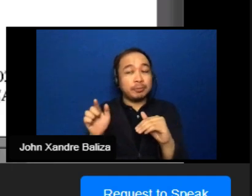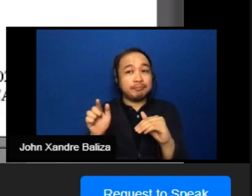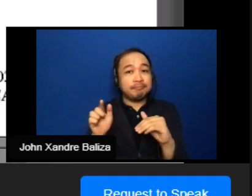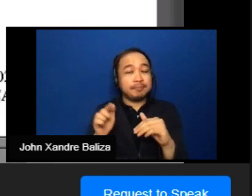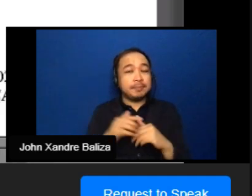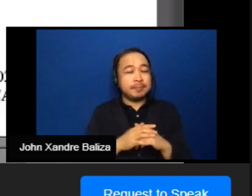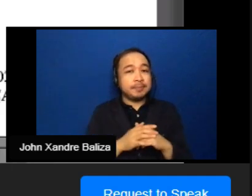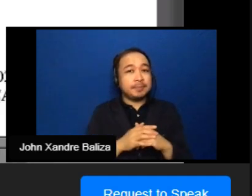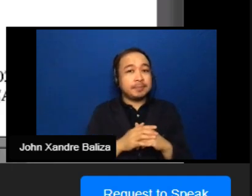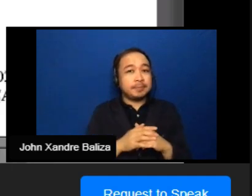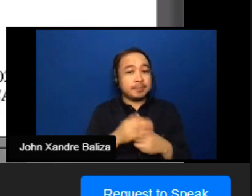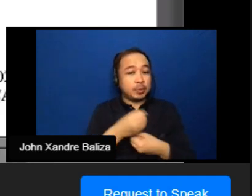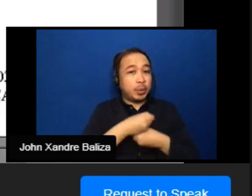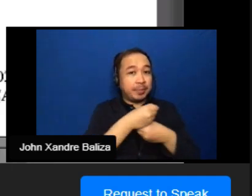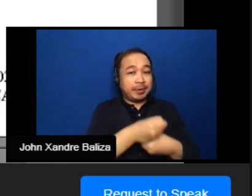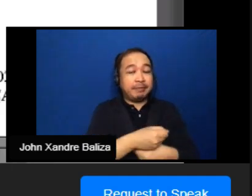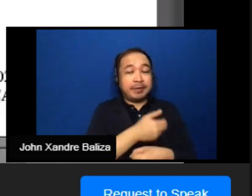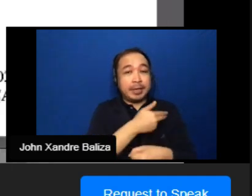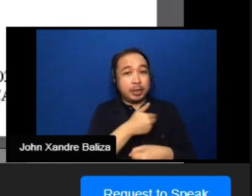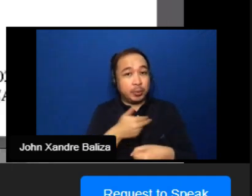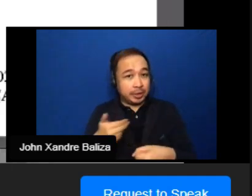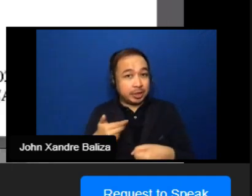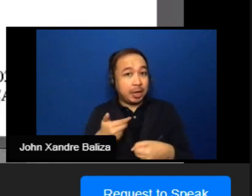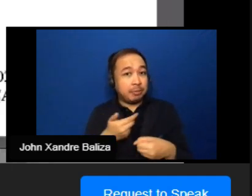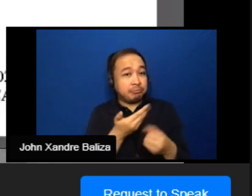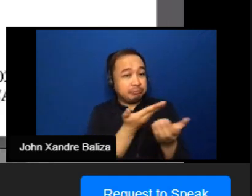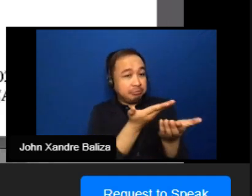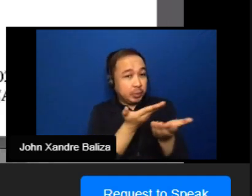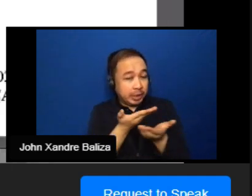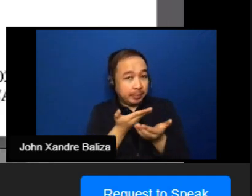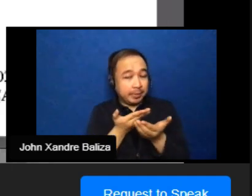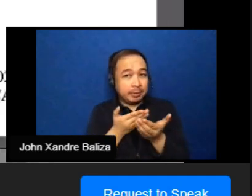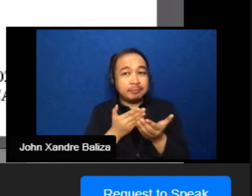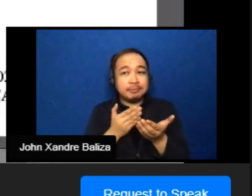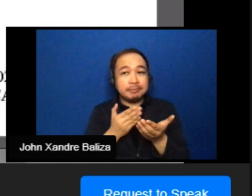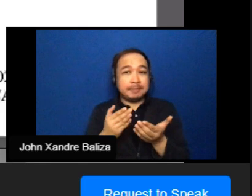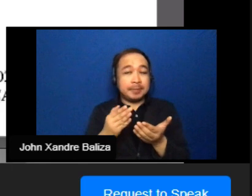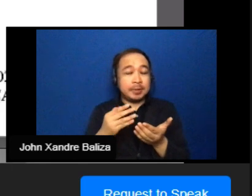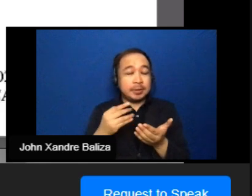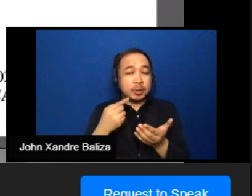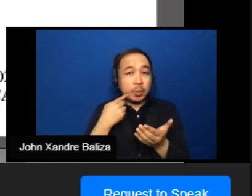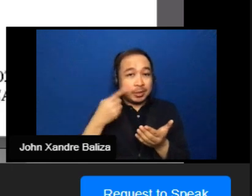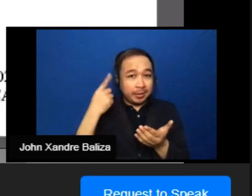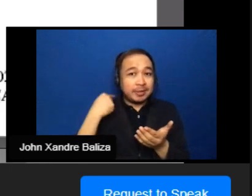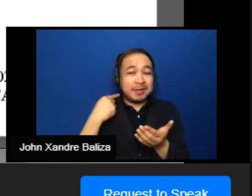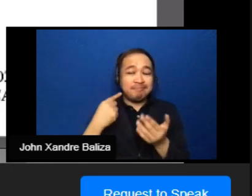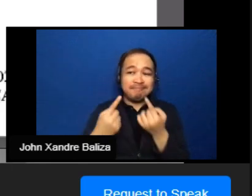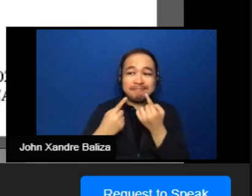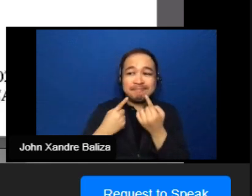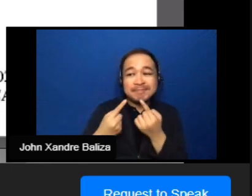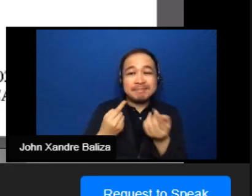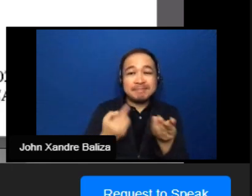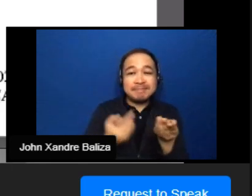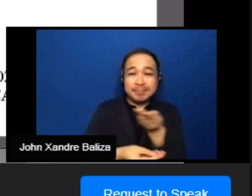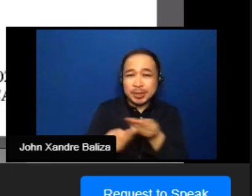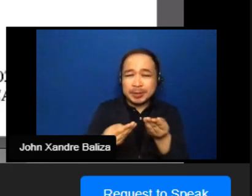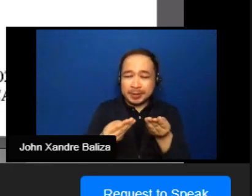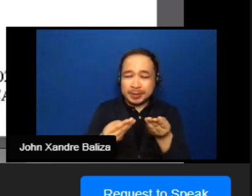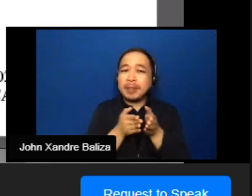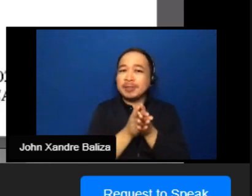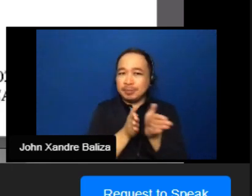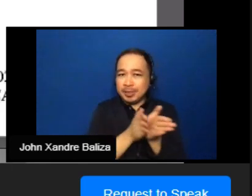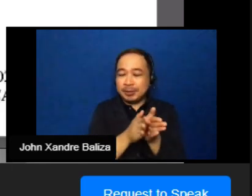the distinguished delegate of Indonesia is concerned, as we went through the discussion yesterday, and as was explained, this is a